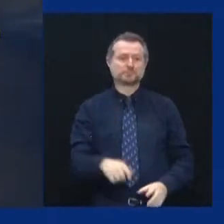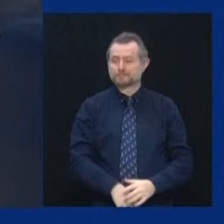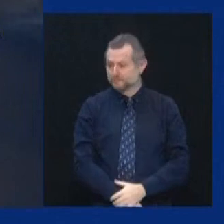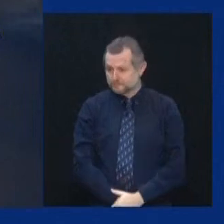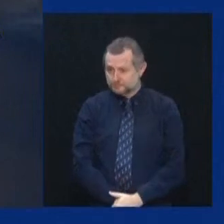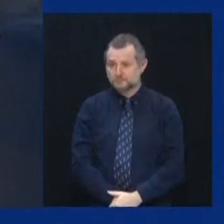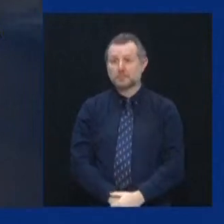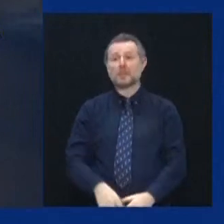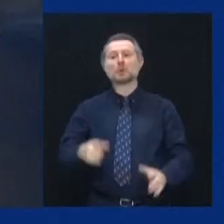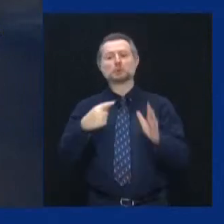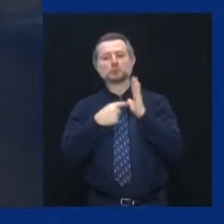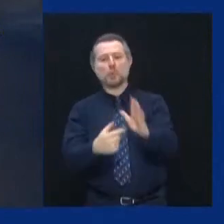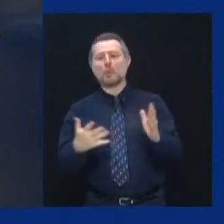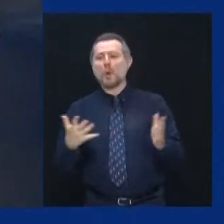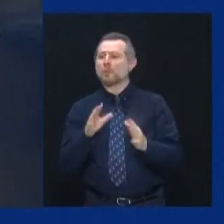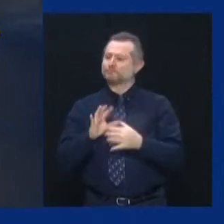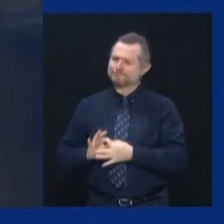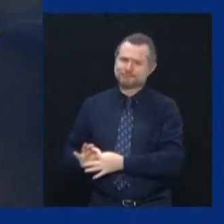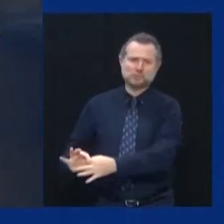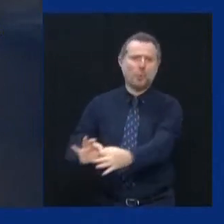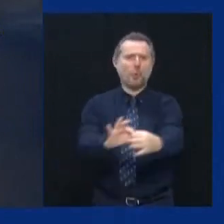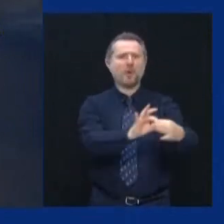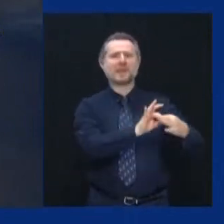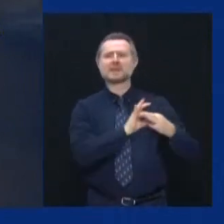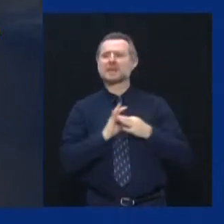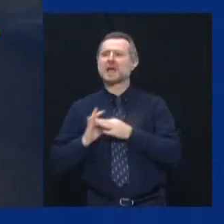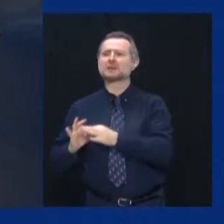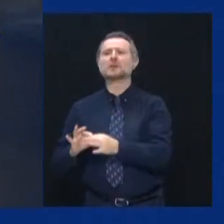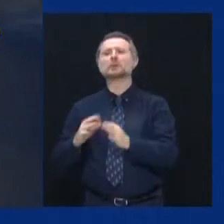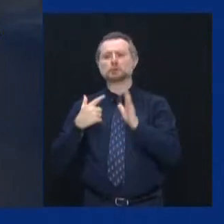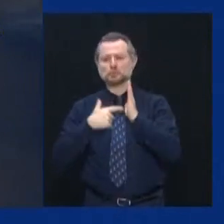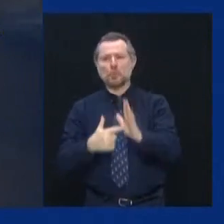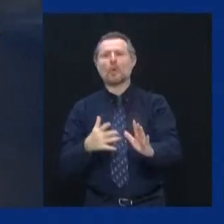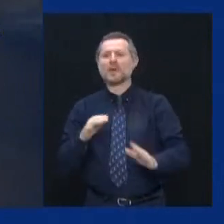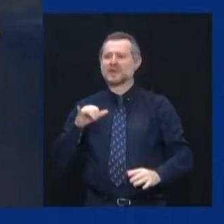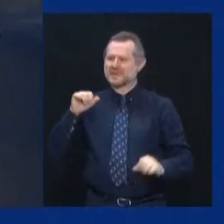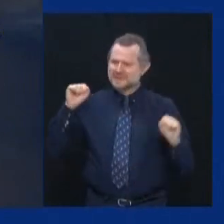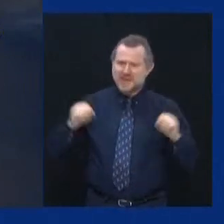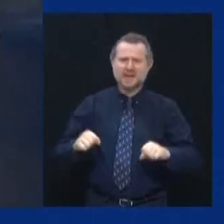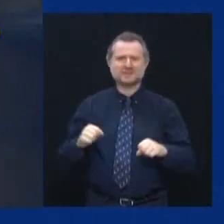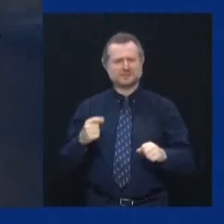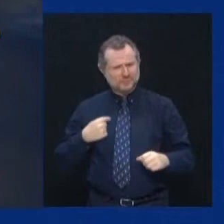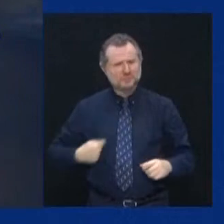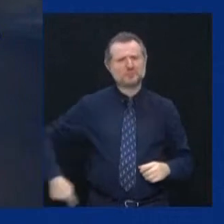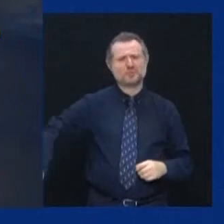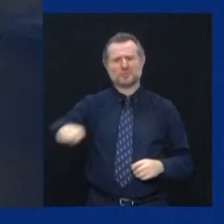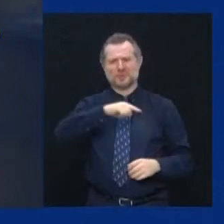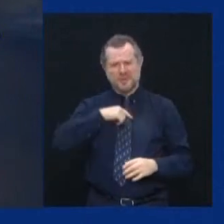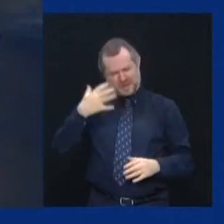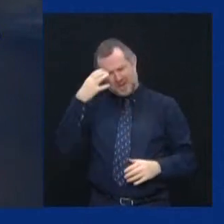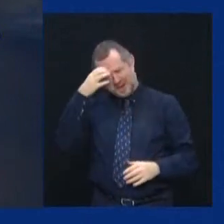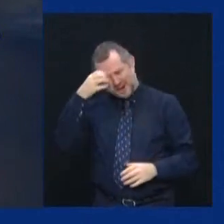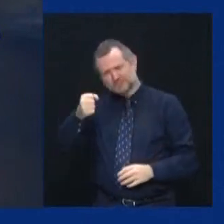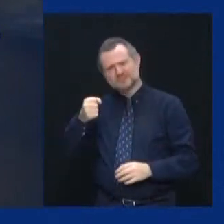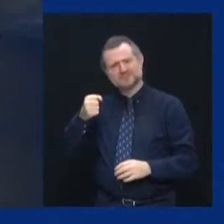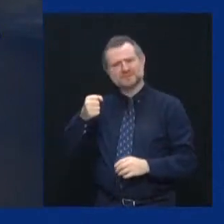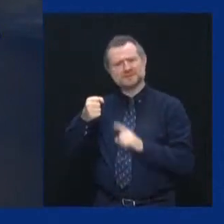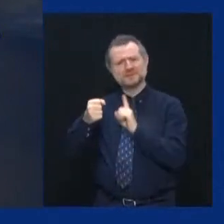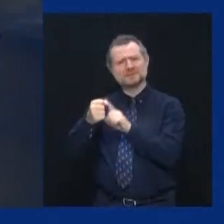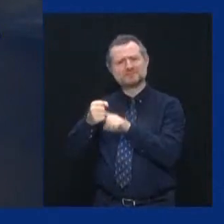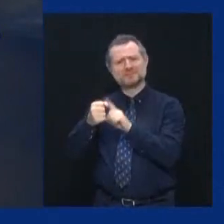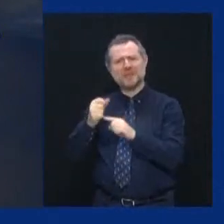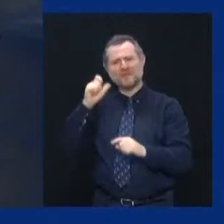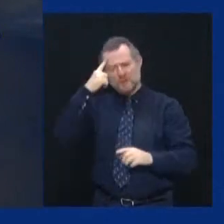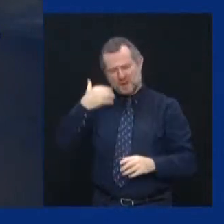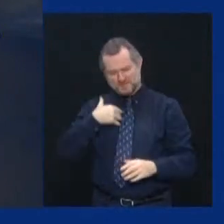that solidarity. Show that, yes, there is some common sense left to government